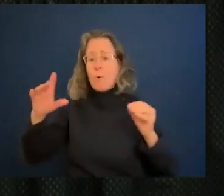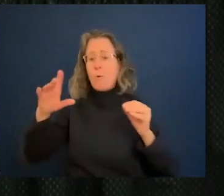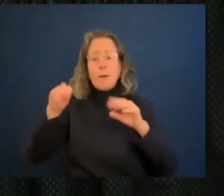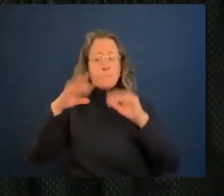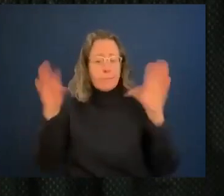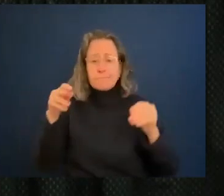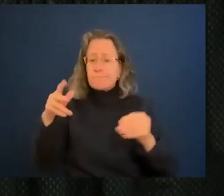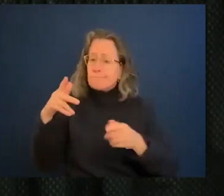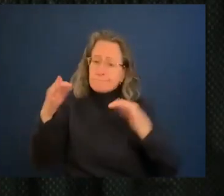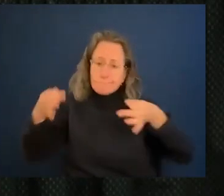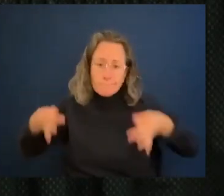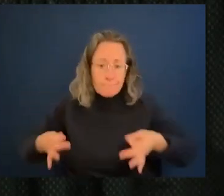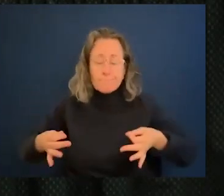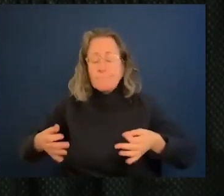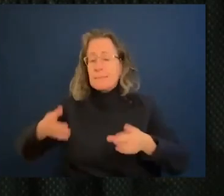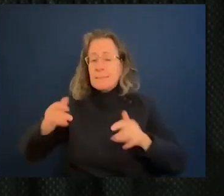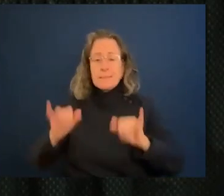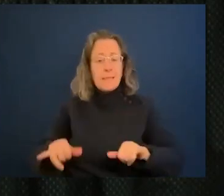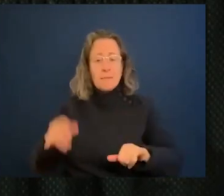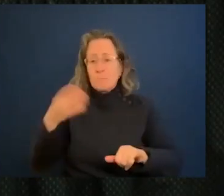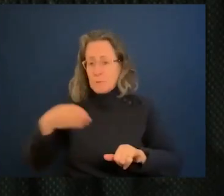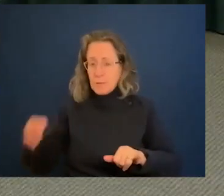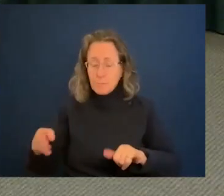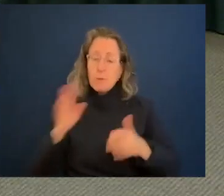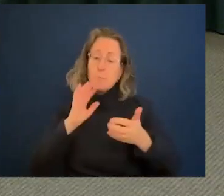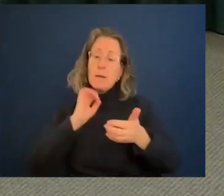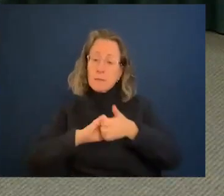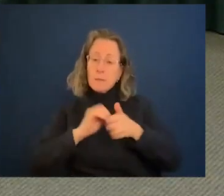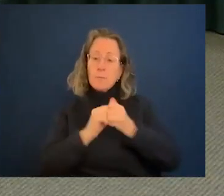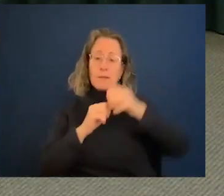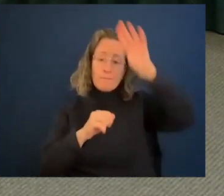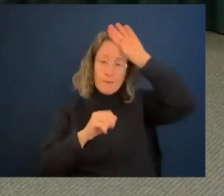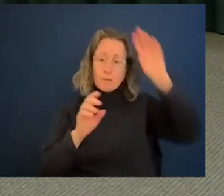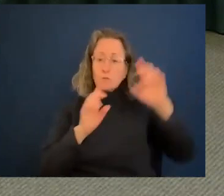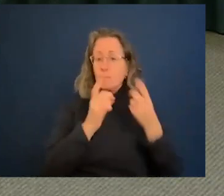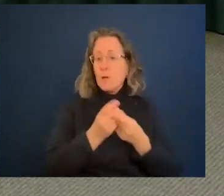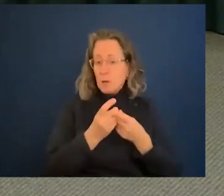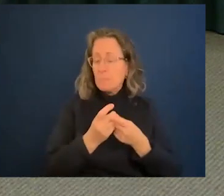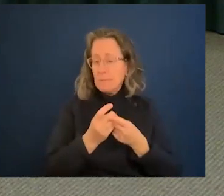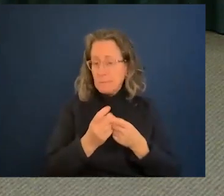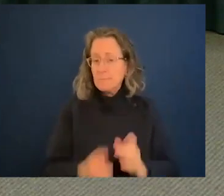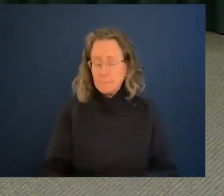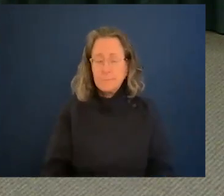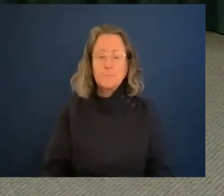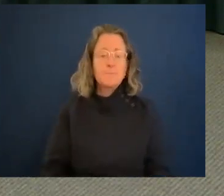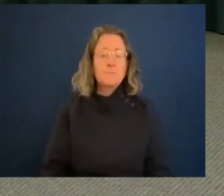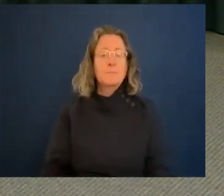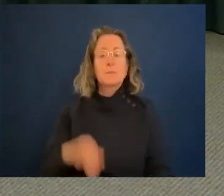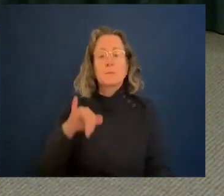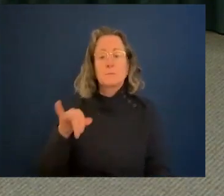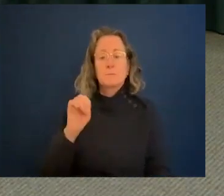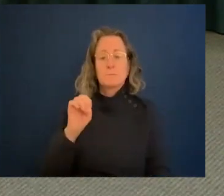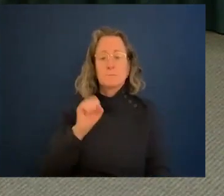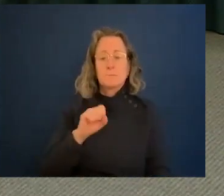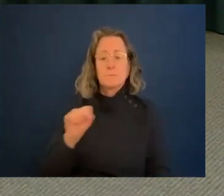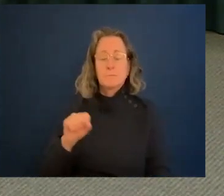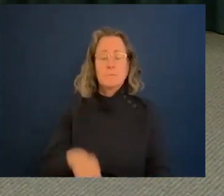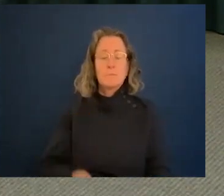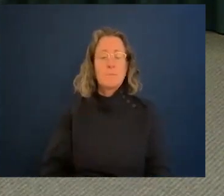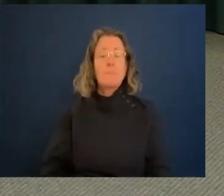uh other board members I saw Jess's hand but I think also Liz is no Jess um yeah